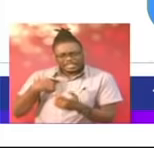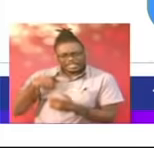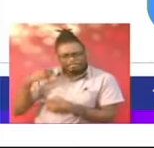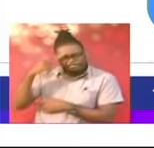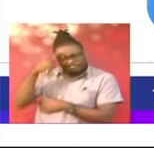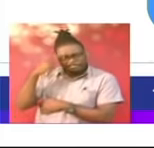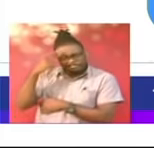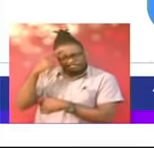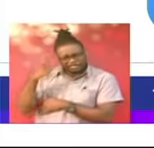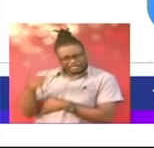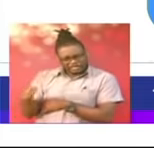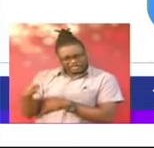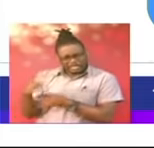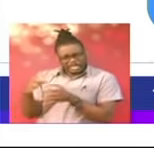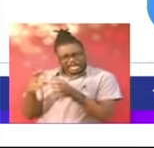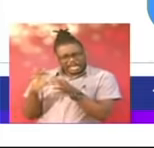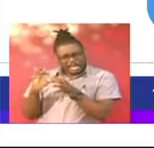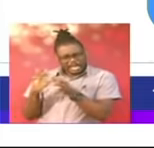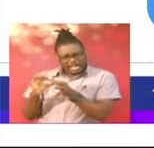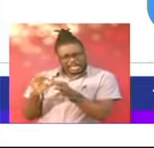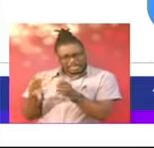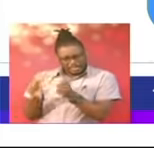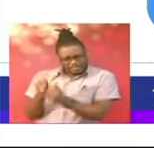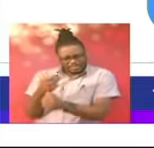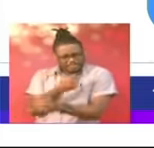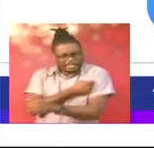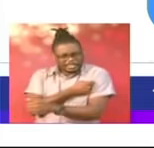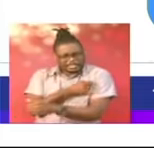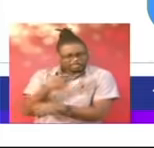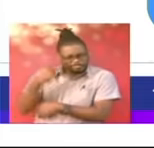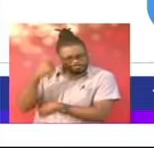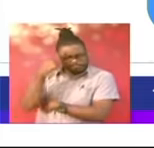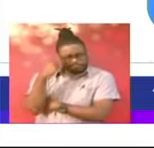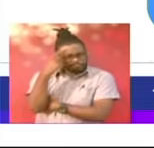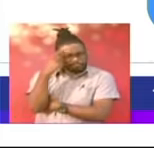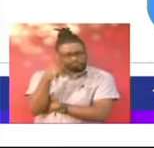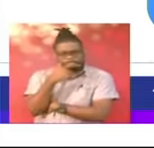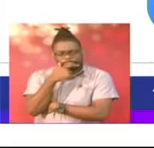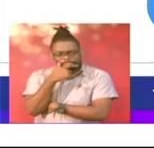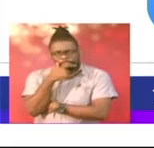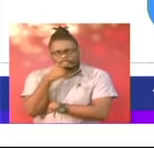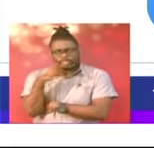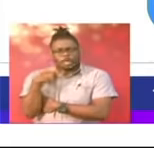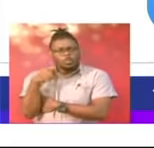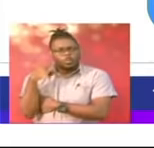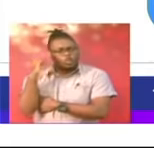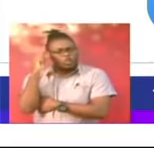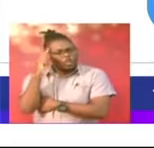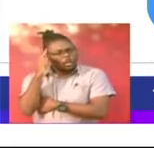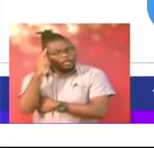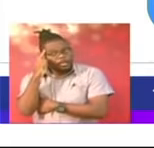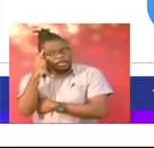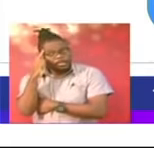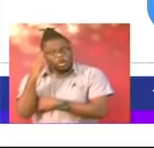be noted between being vaccinated and blood count, low blood count,